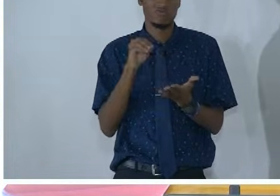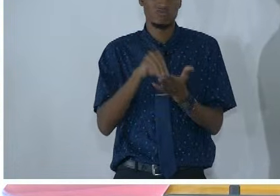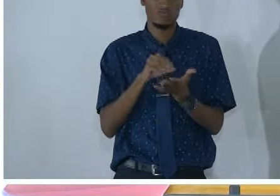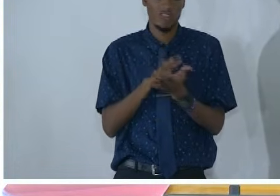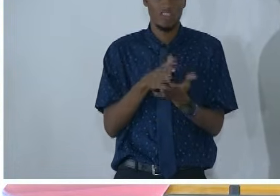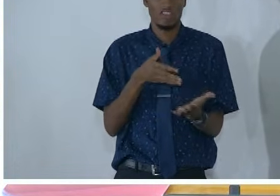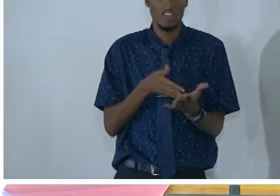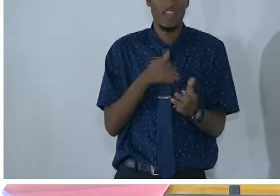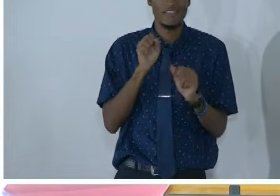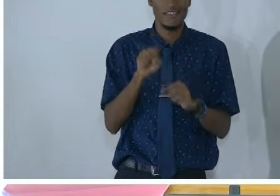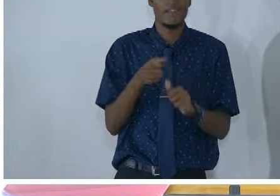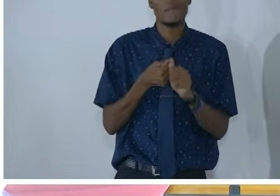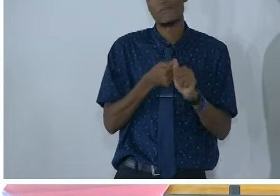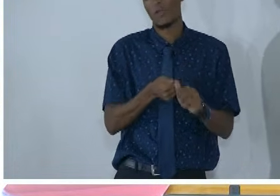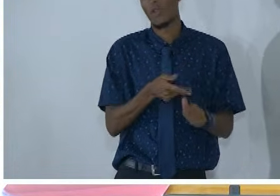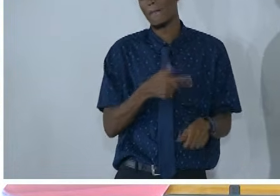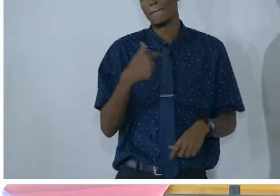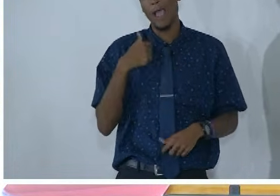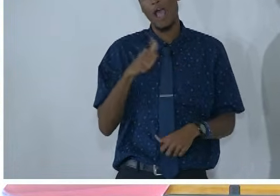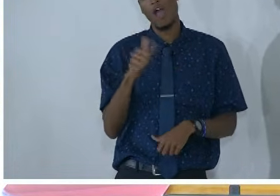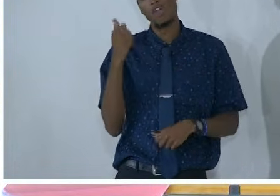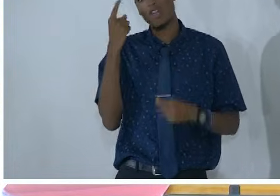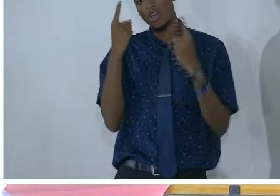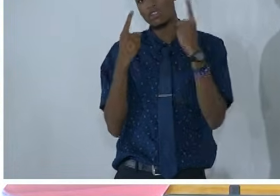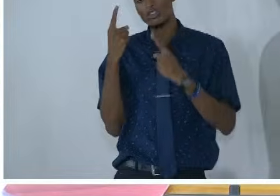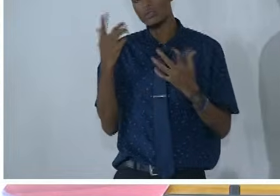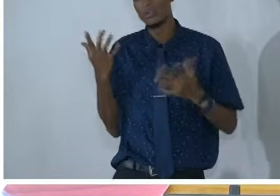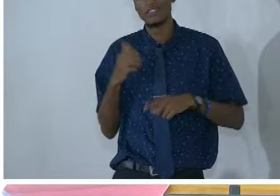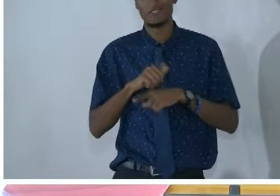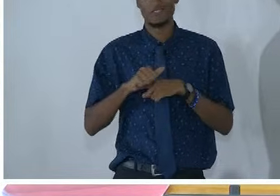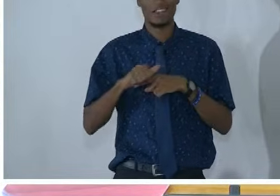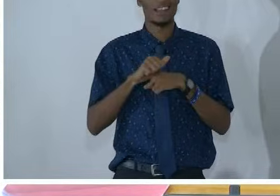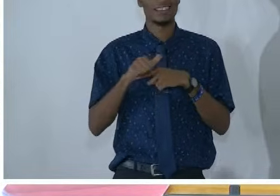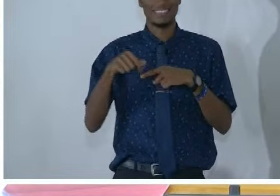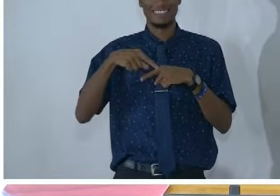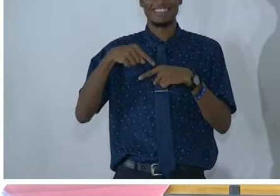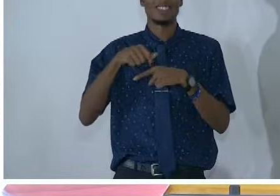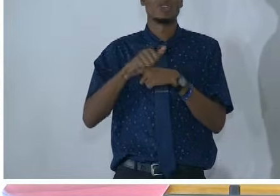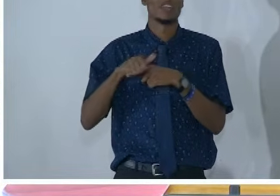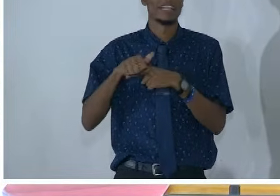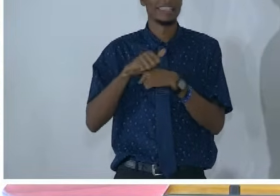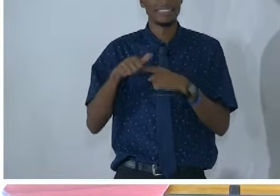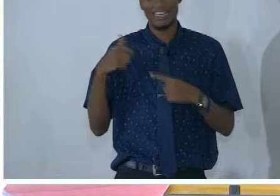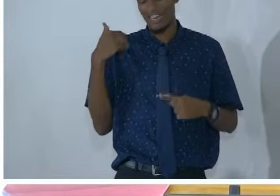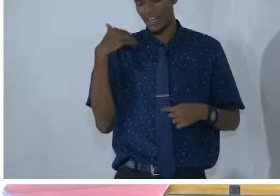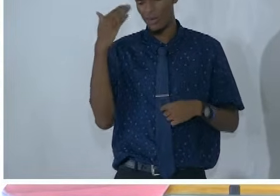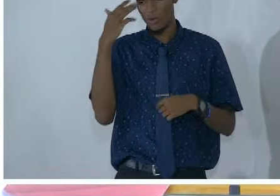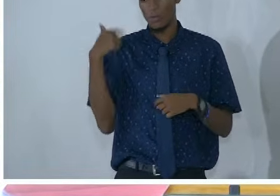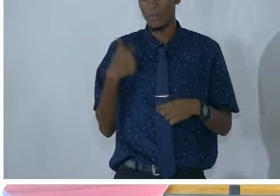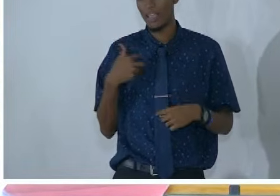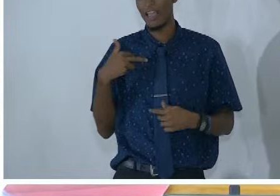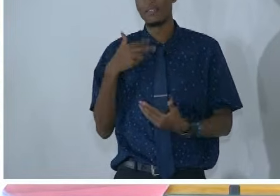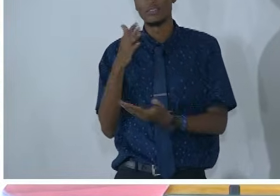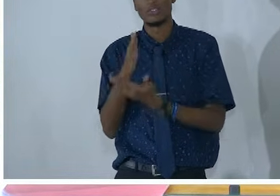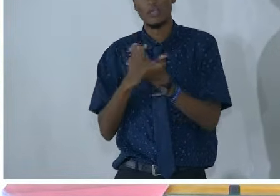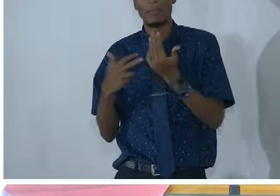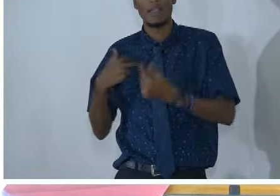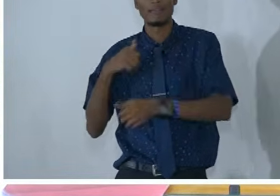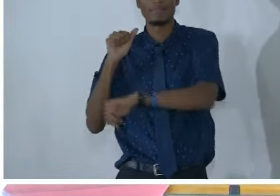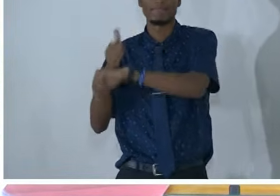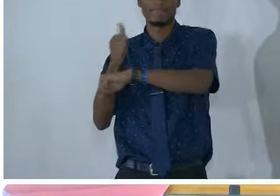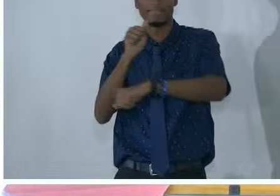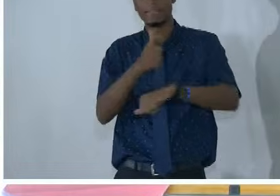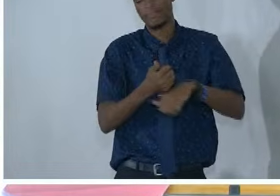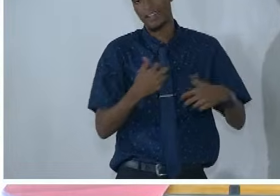follow. My other concern is really the training. I know we have done some work and we have some institutions already set up.